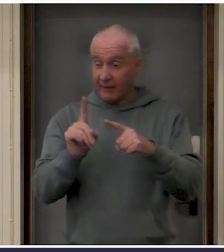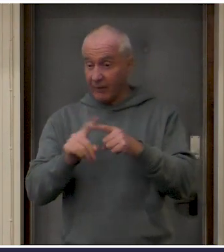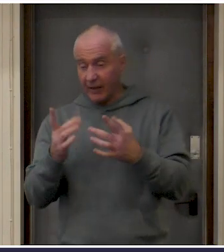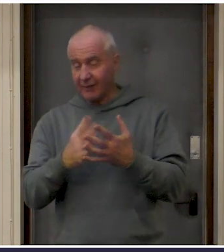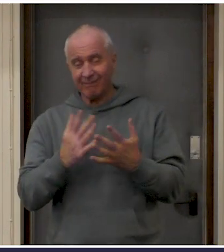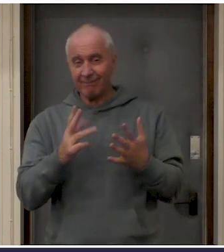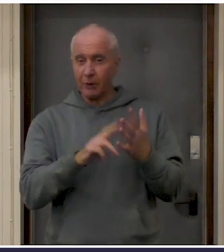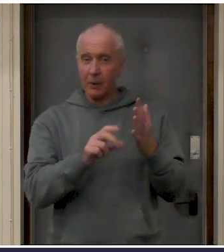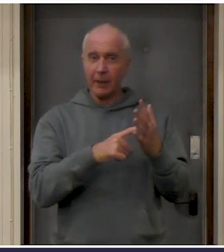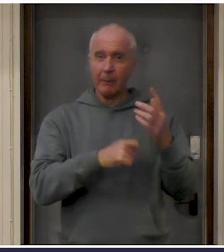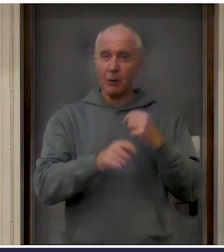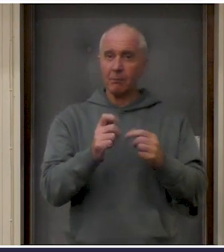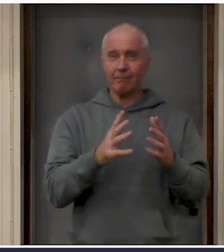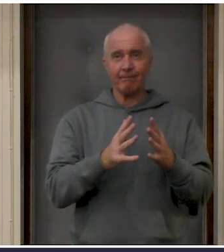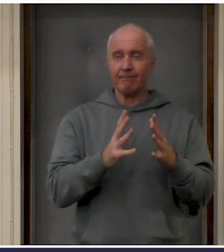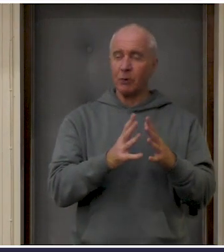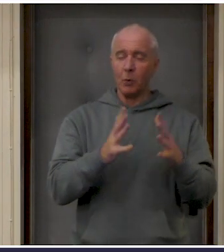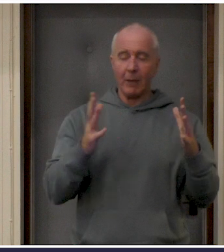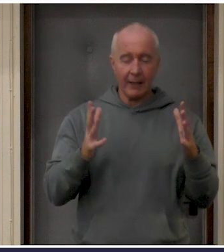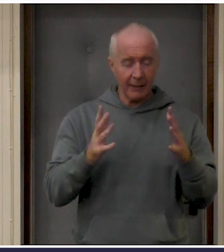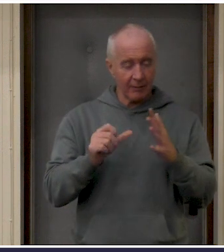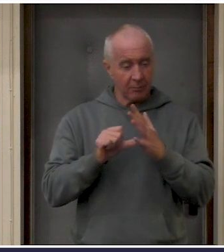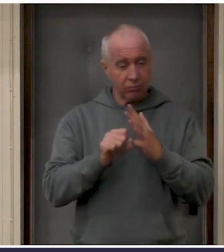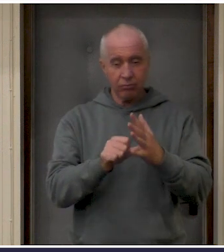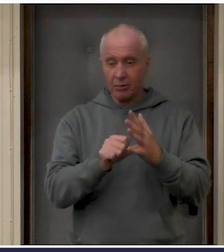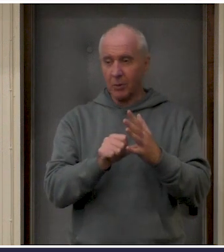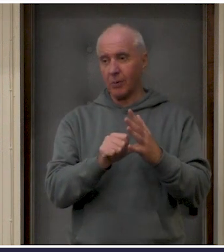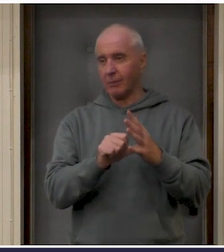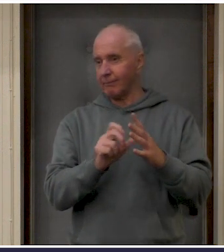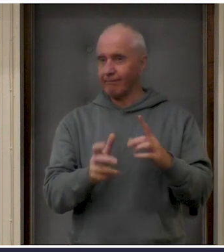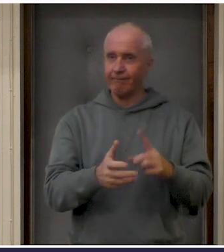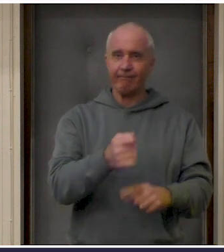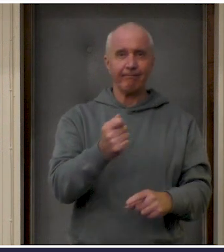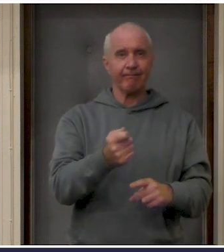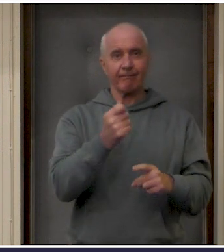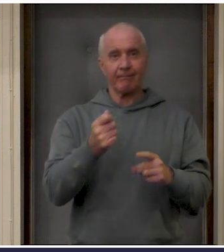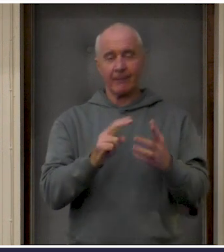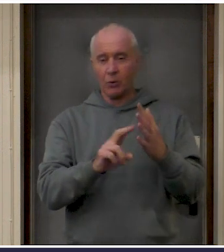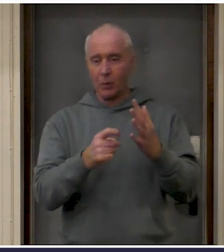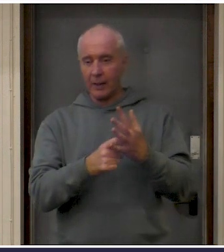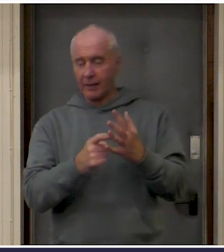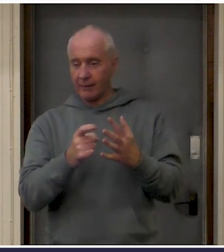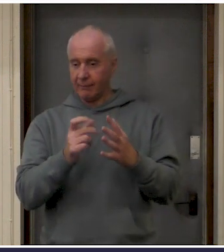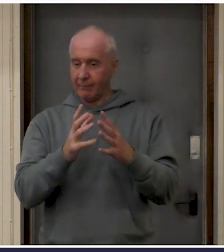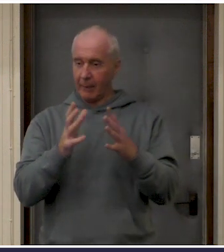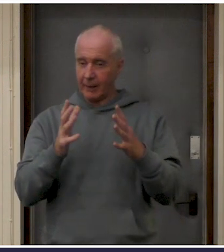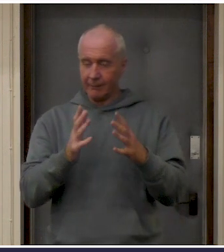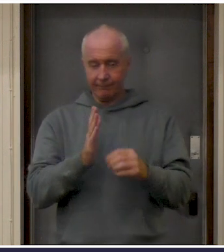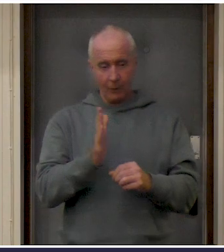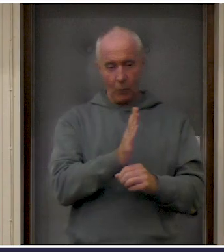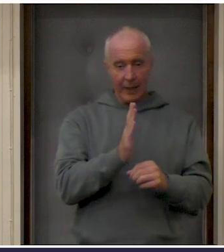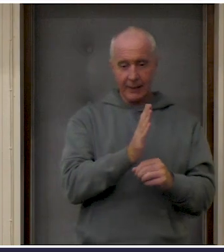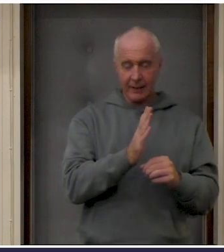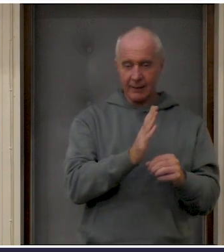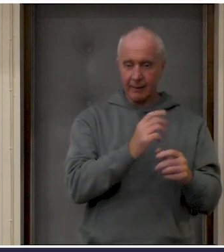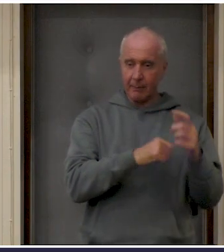past, and it became very hard to deliver. At the same time as nuclear was getting bigger, the West was getting broadly worse